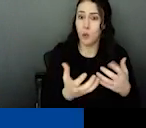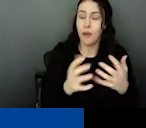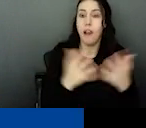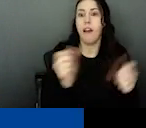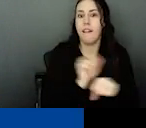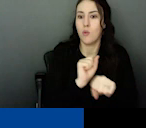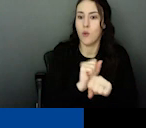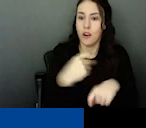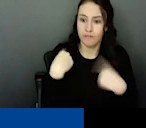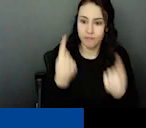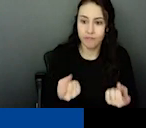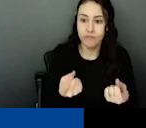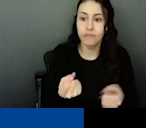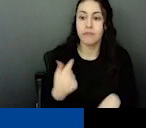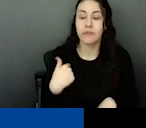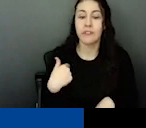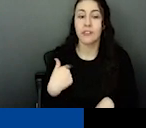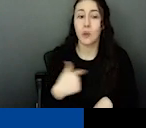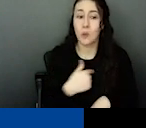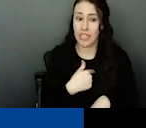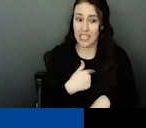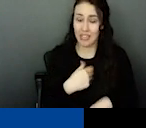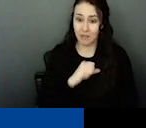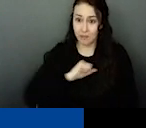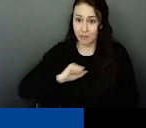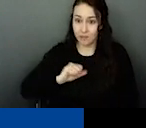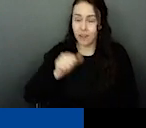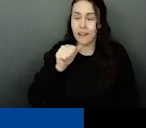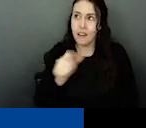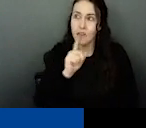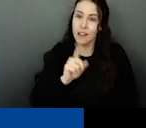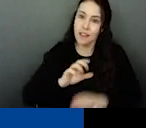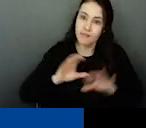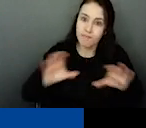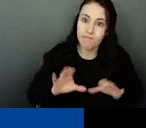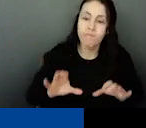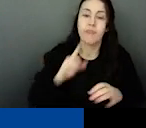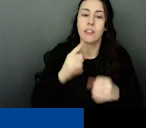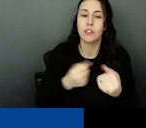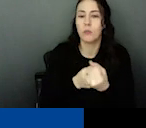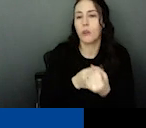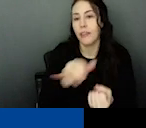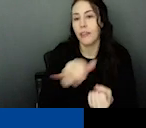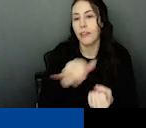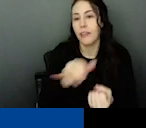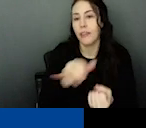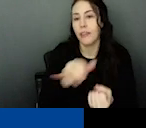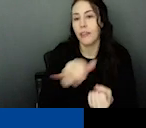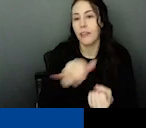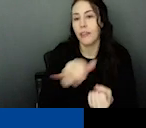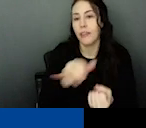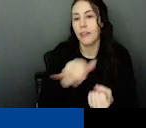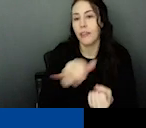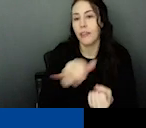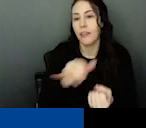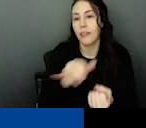Senate haven't necessarily been real active in supporting that work. We were a through 5C part of